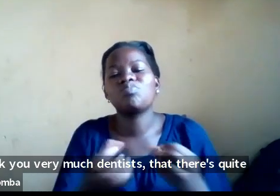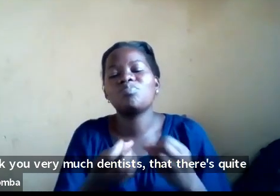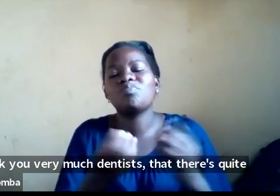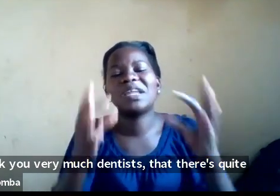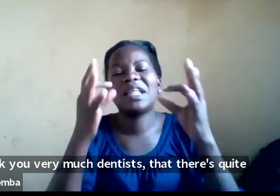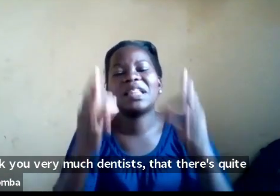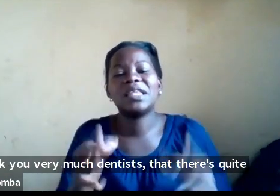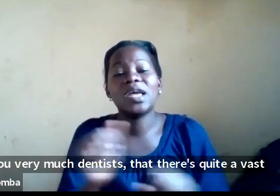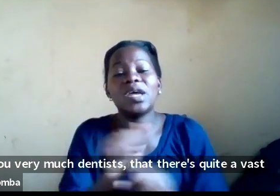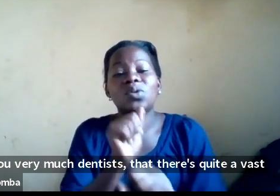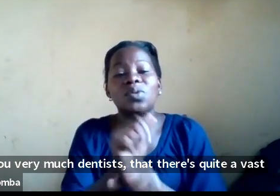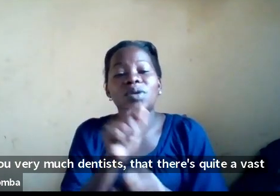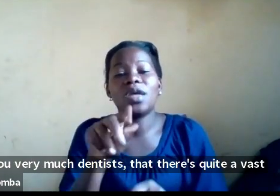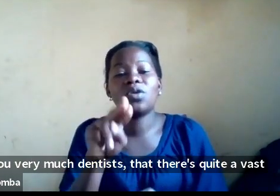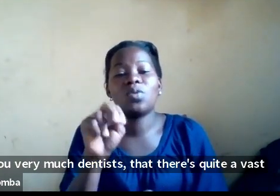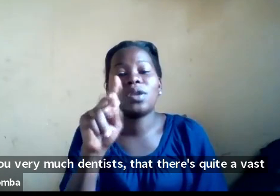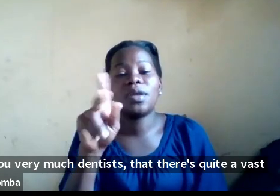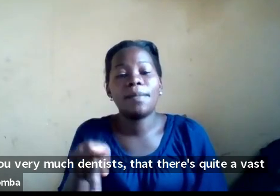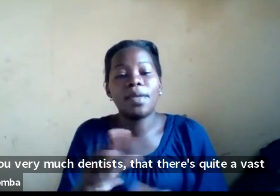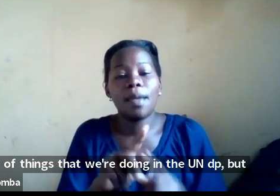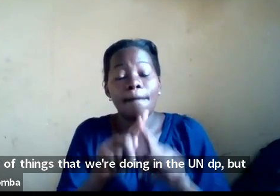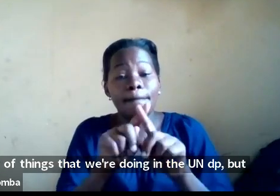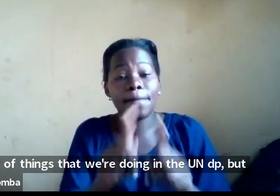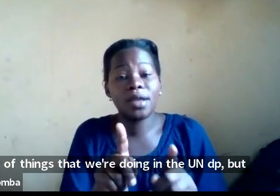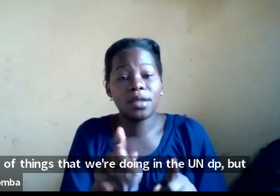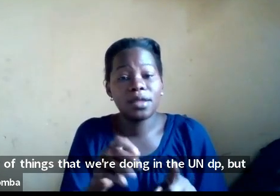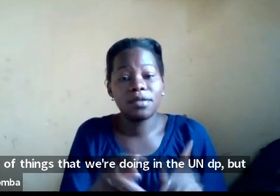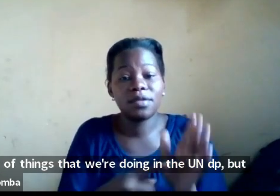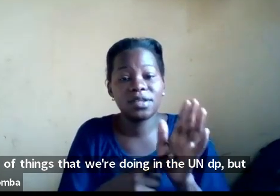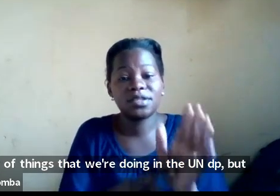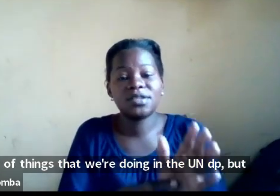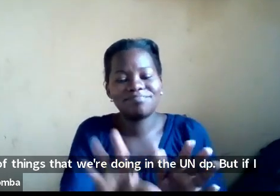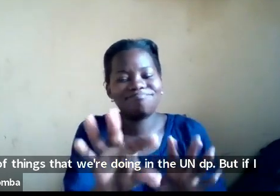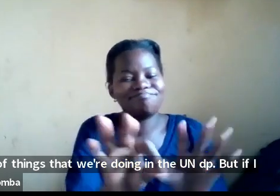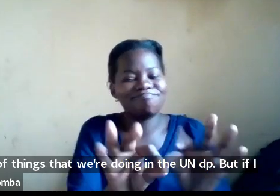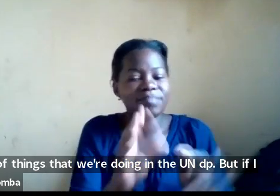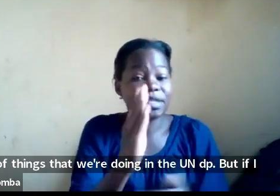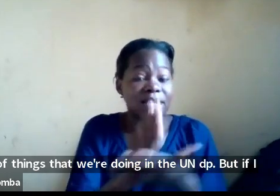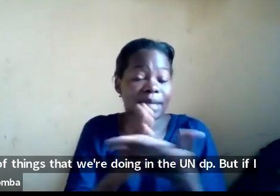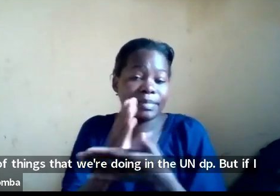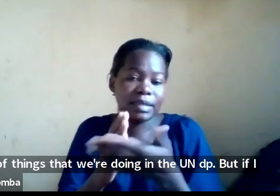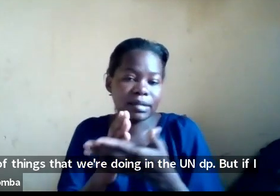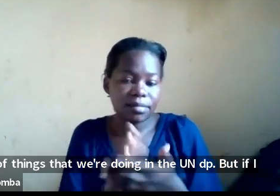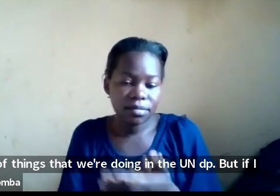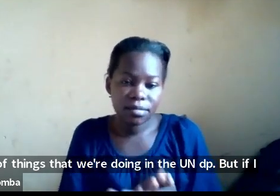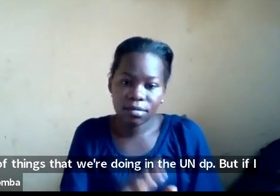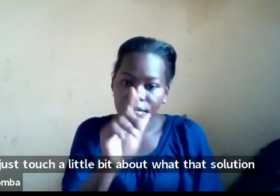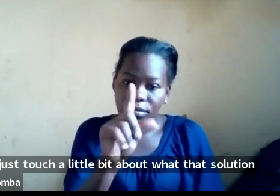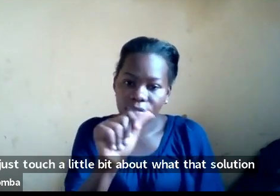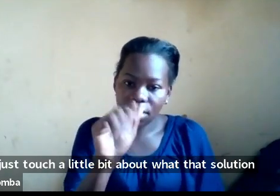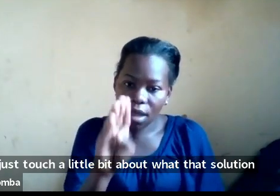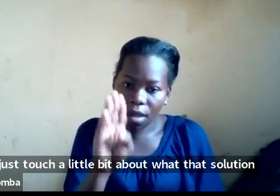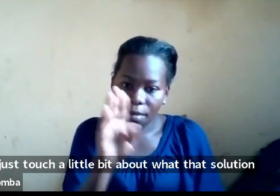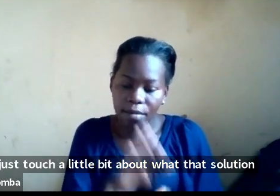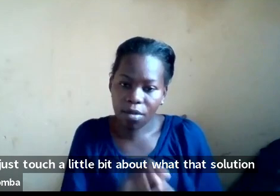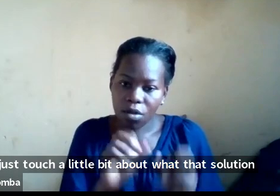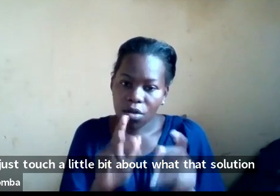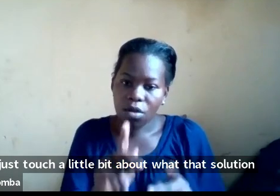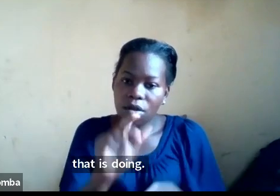are doing in the UNDP. But if I could just touch a little bit about what the Accelerator Lab is doing. Now, the Accelerator